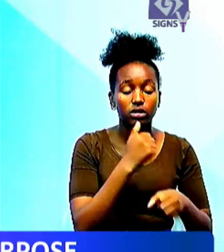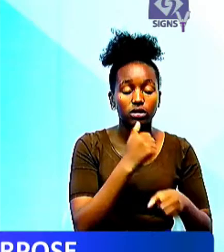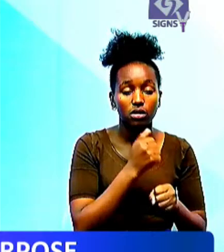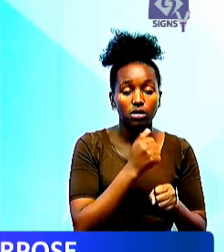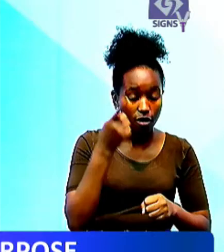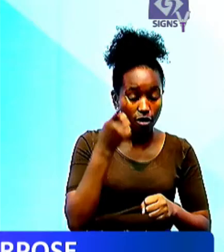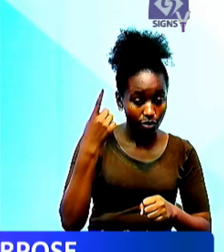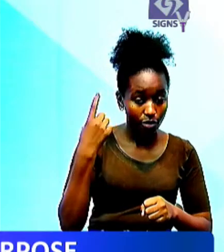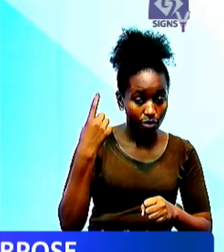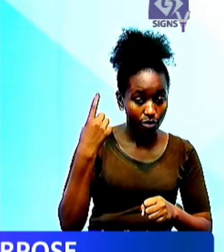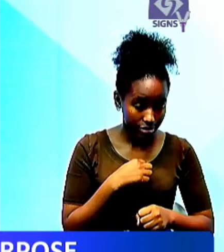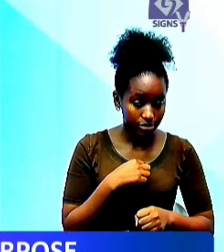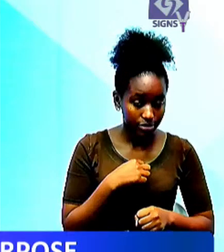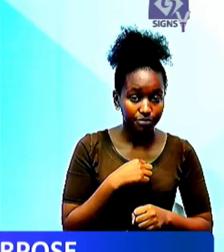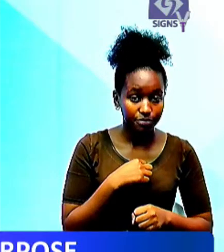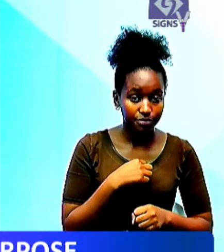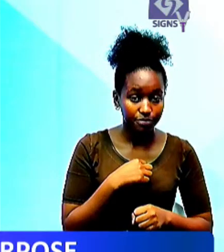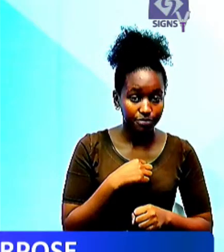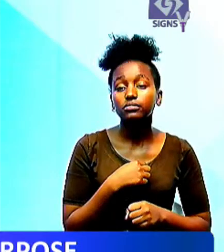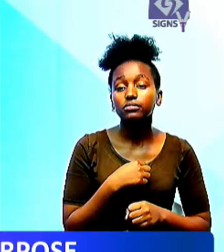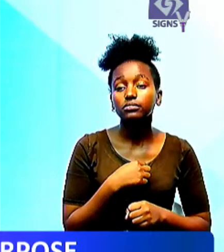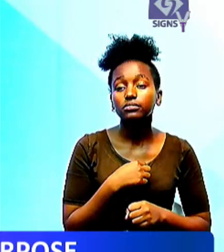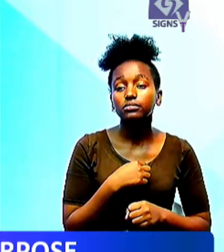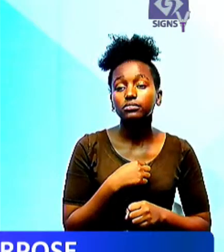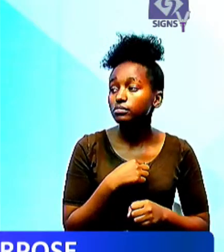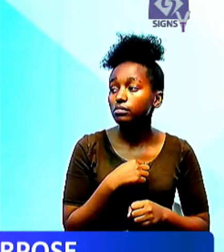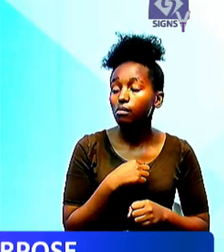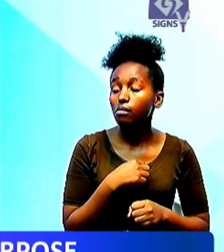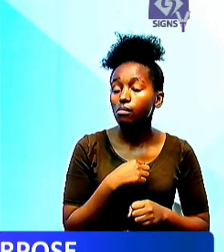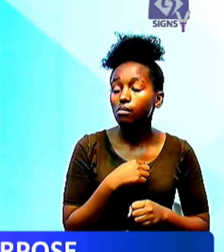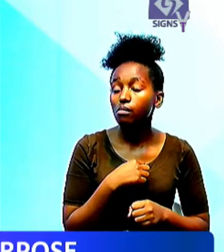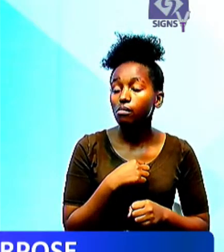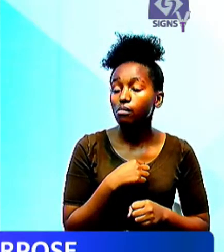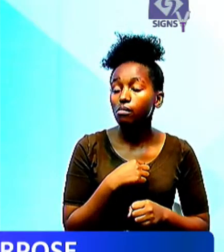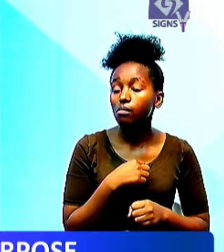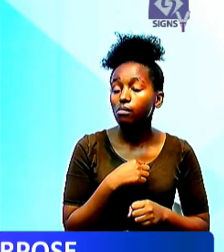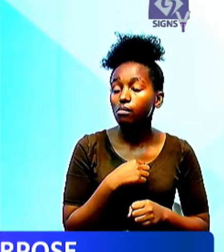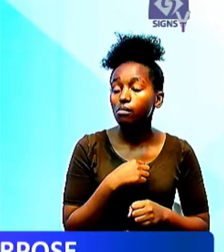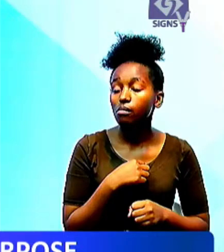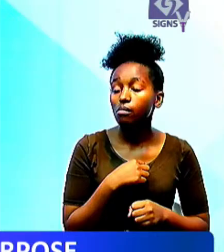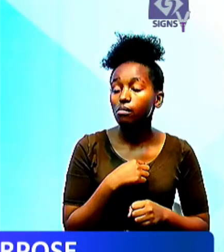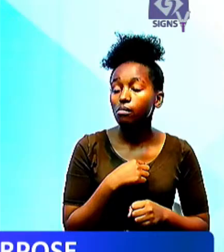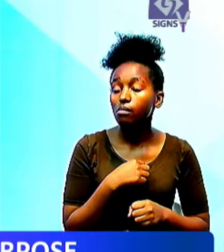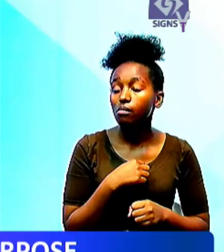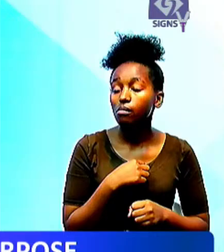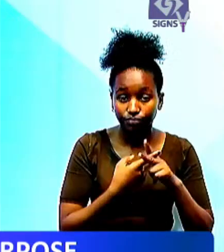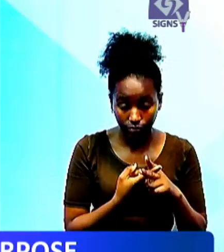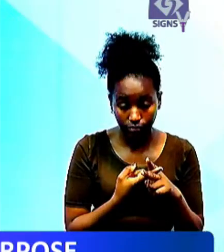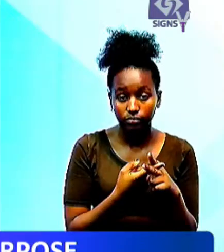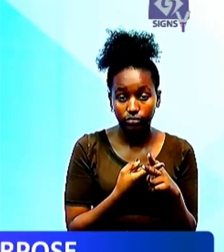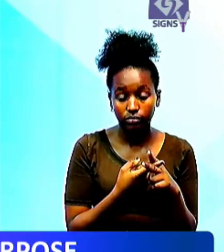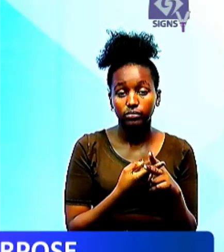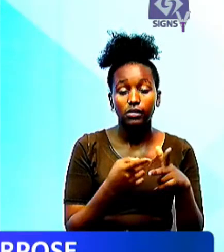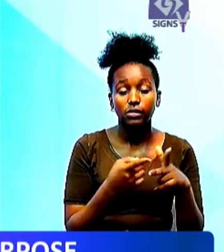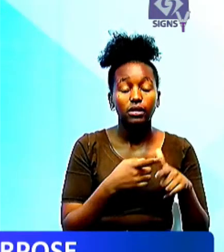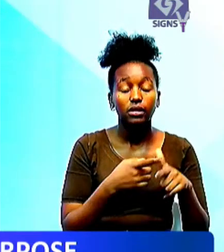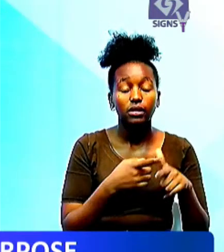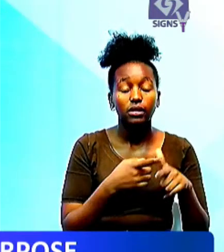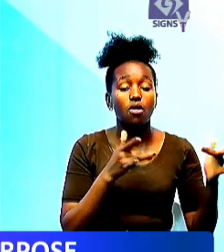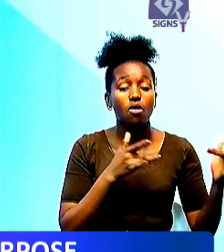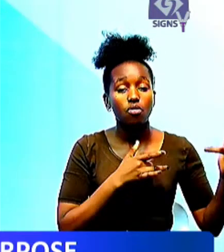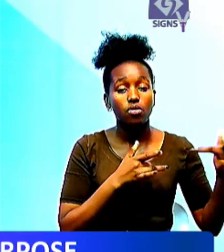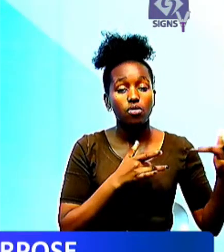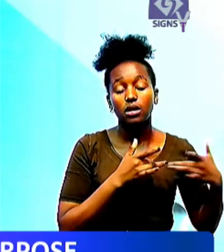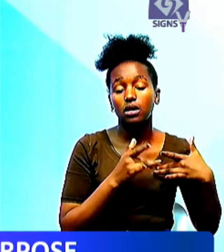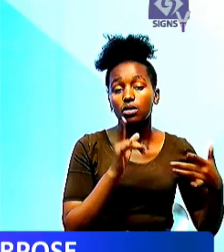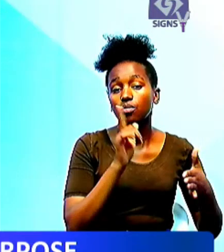this is informed in something we call Maslow hierarchy of needs, where we say, as a beginner or as a human being, you are concerned first of all of your what